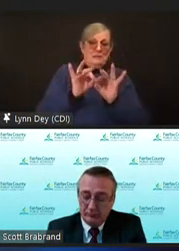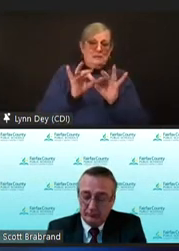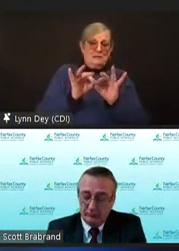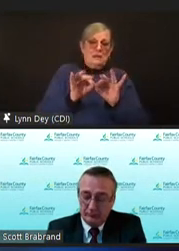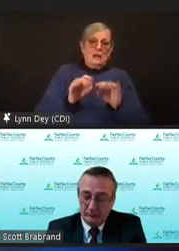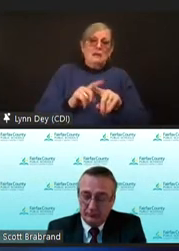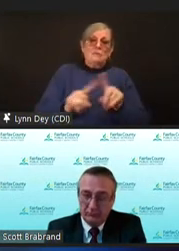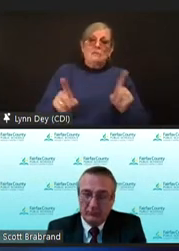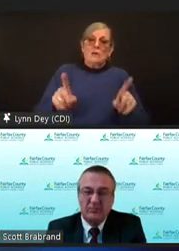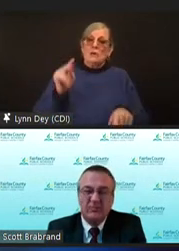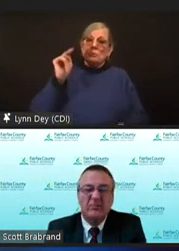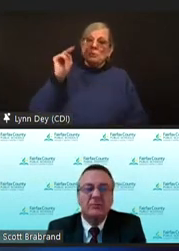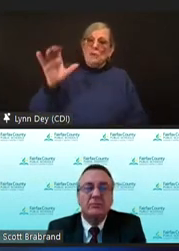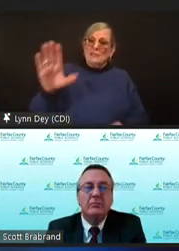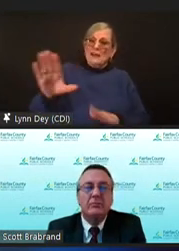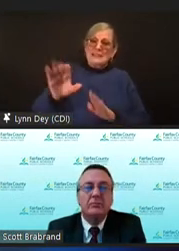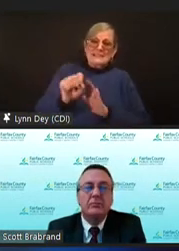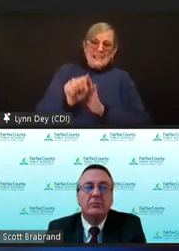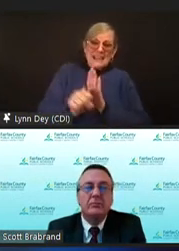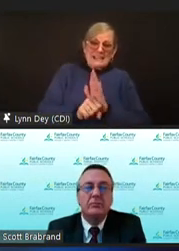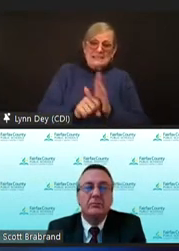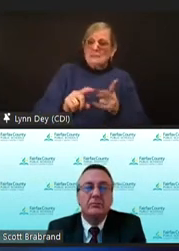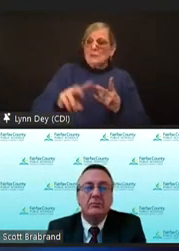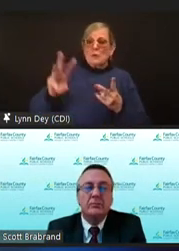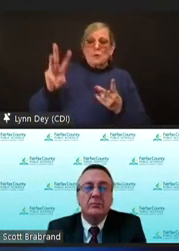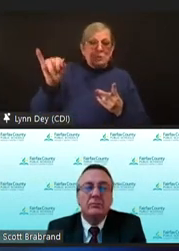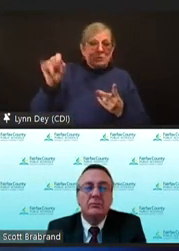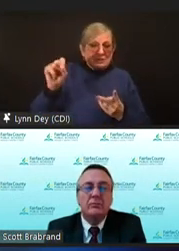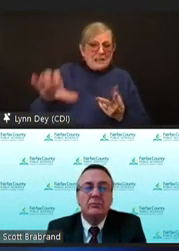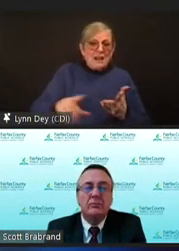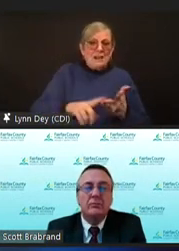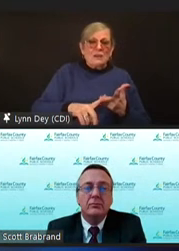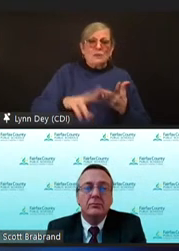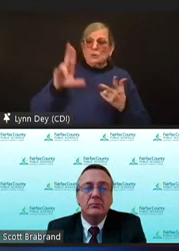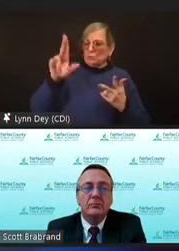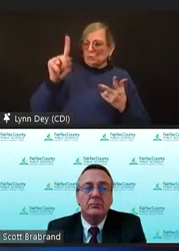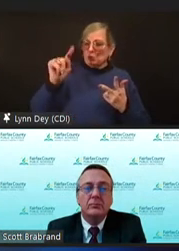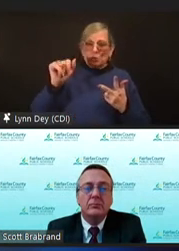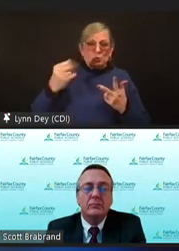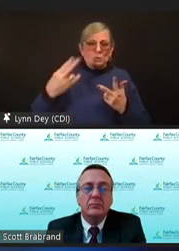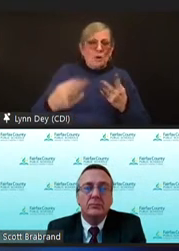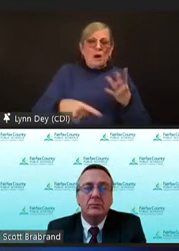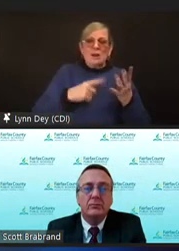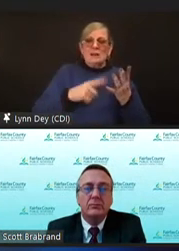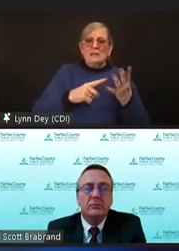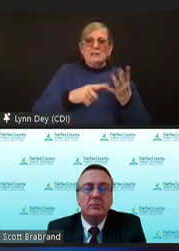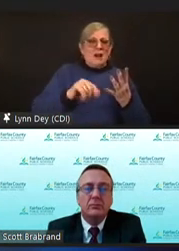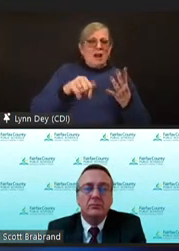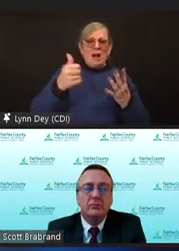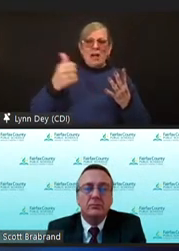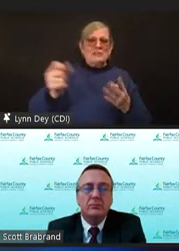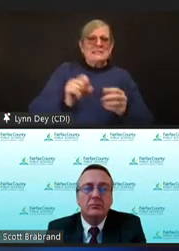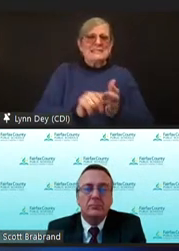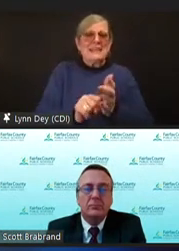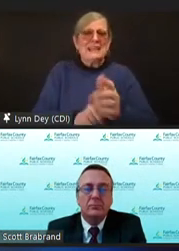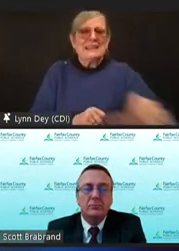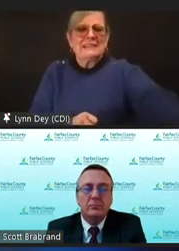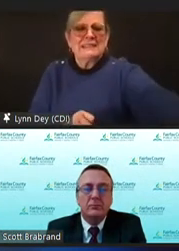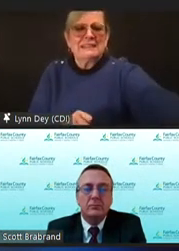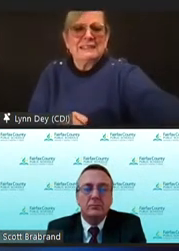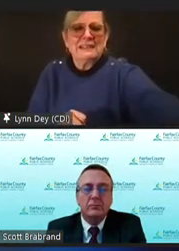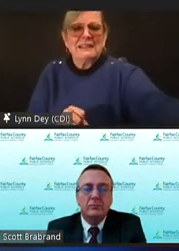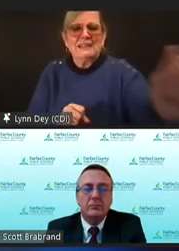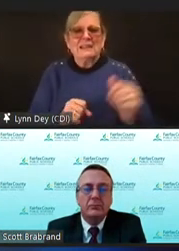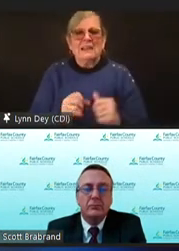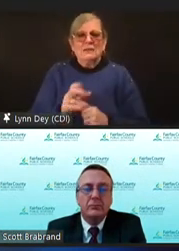from Wisconsin, from Utah, as well as other states, showing that masks as part of a layered